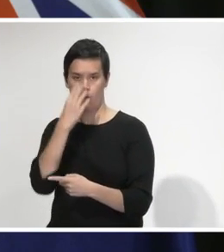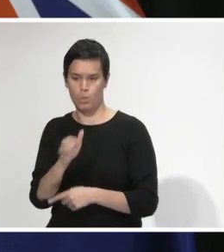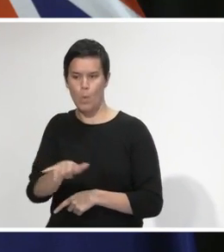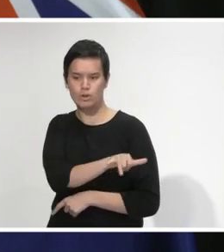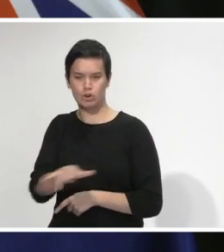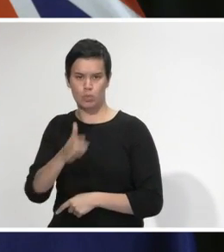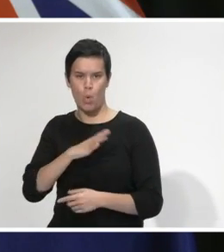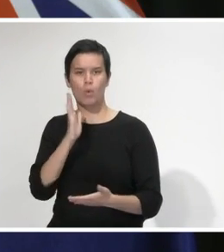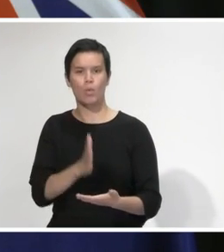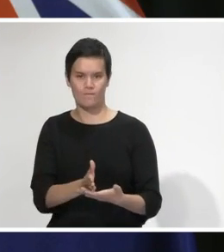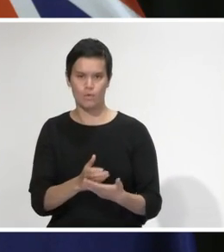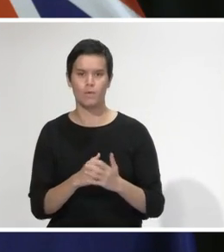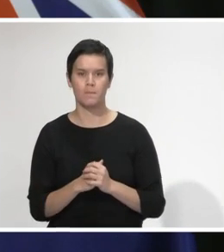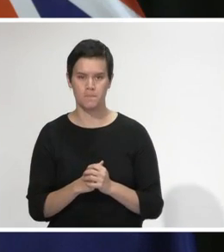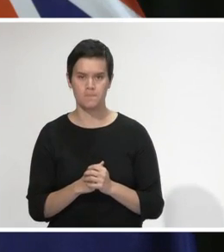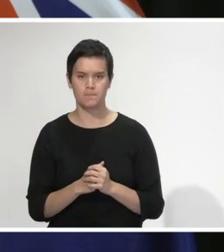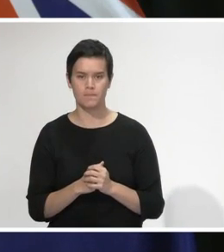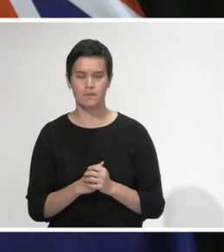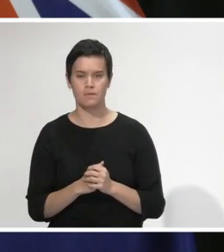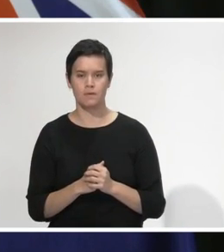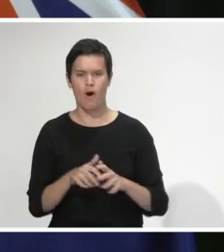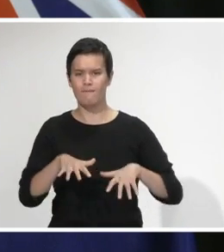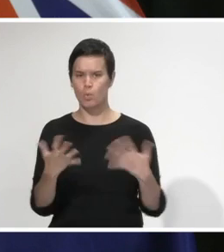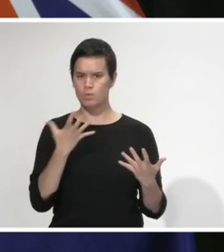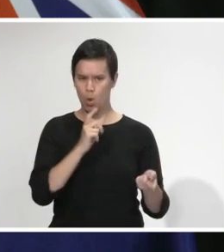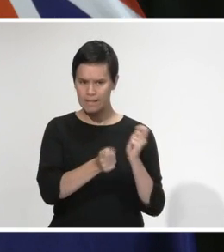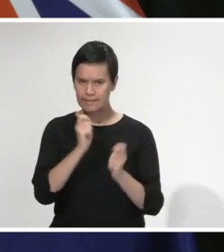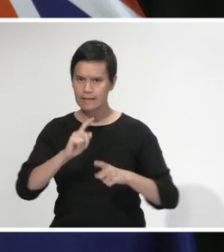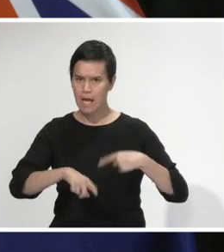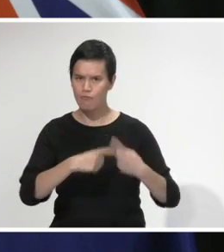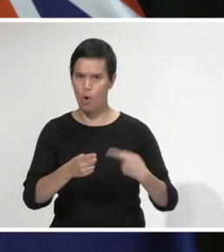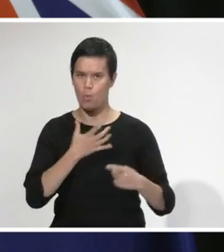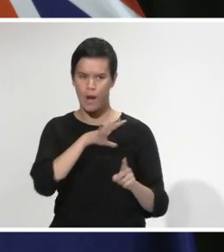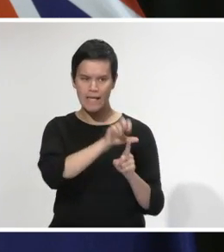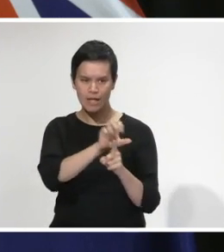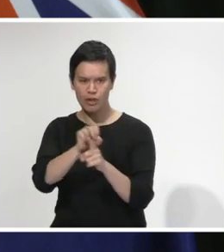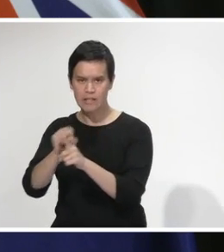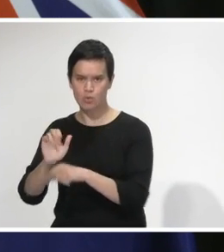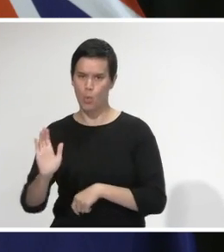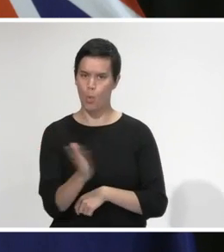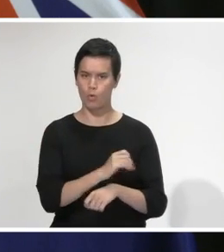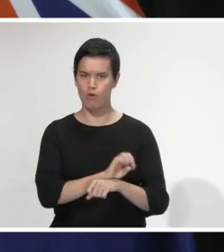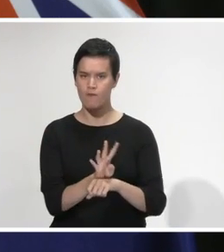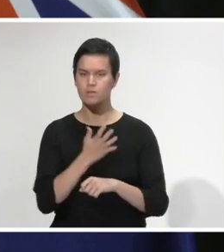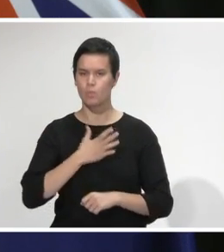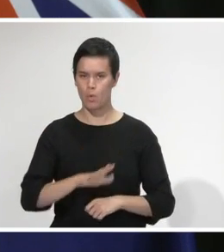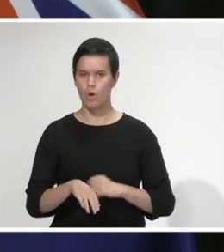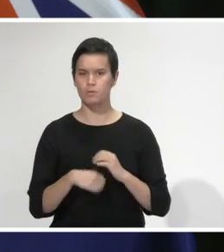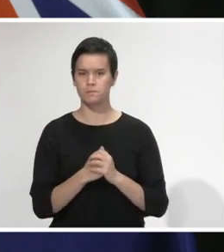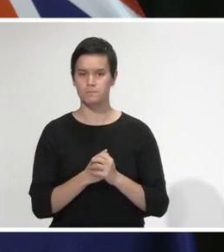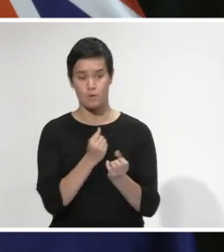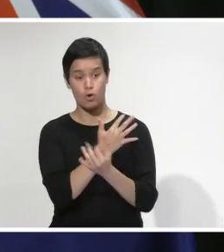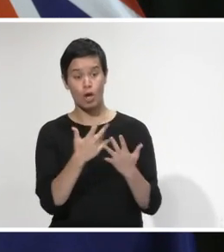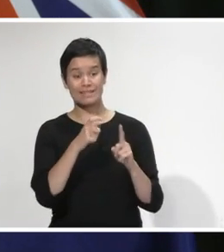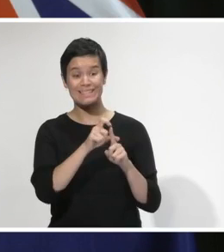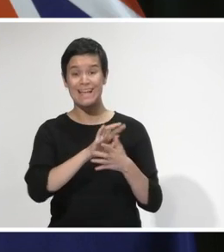we are finding any cases that could be out there. You may well also have seen the reports that a number of DHBs are now using